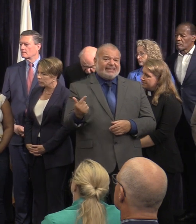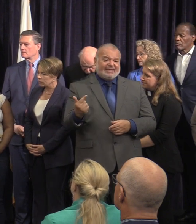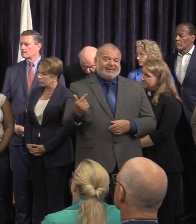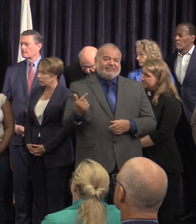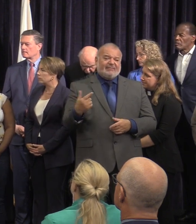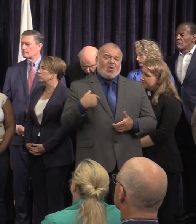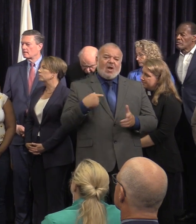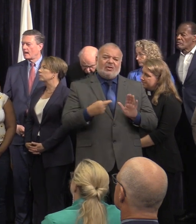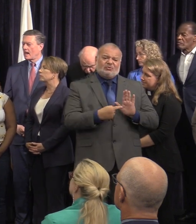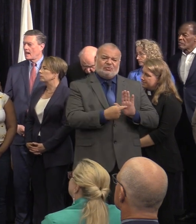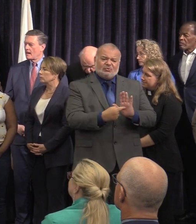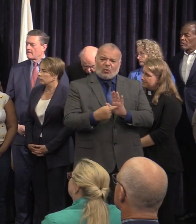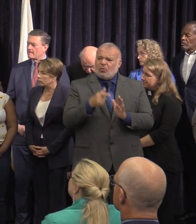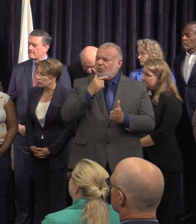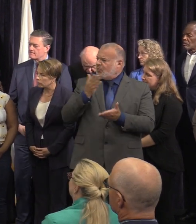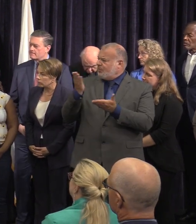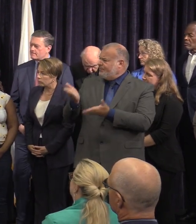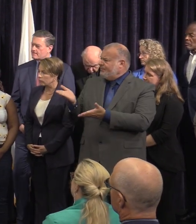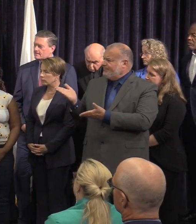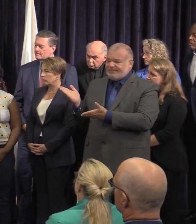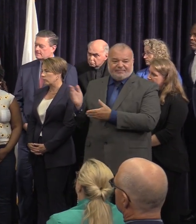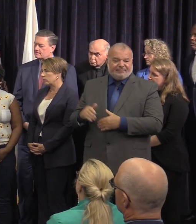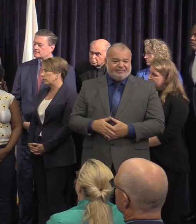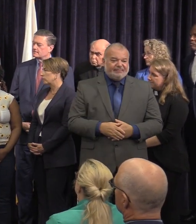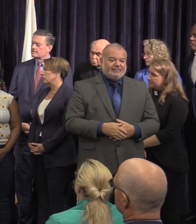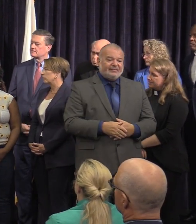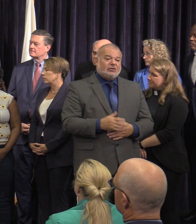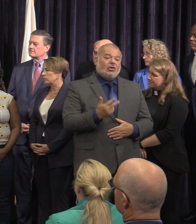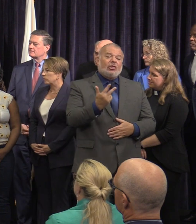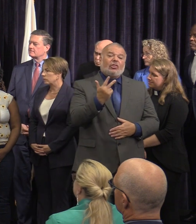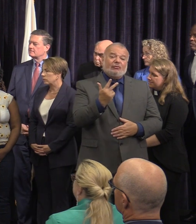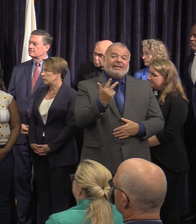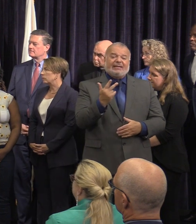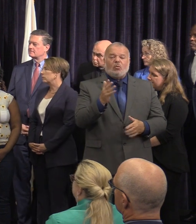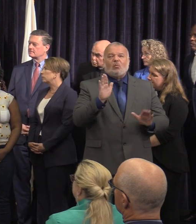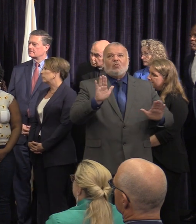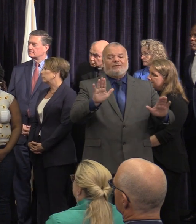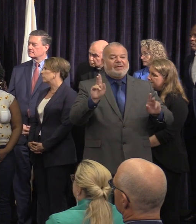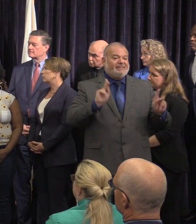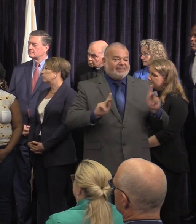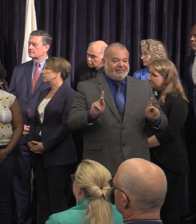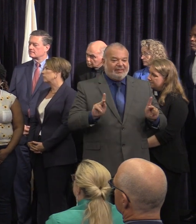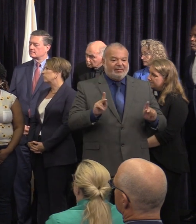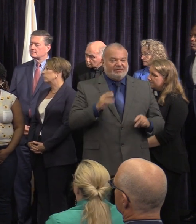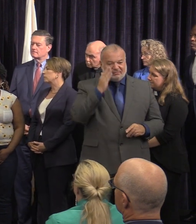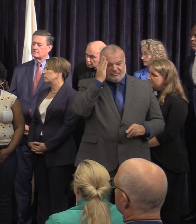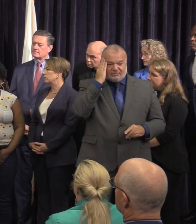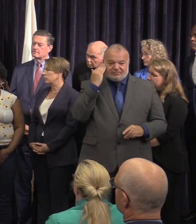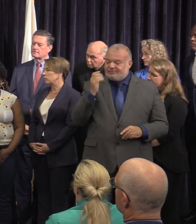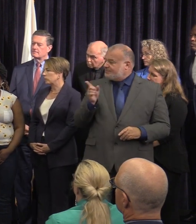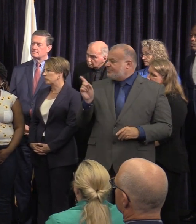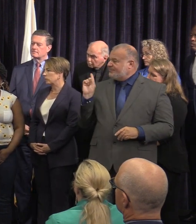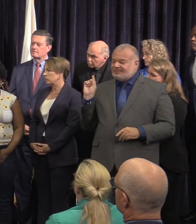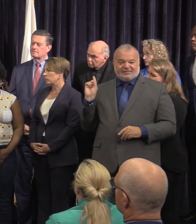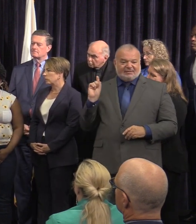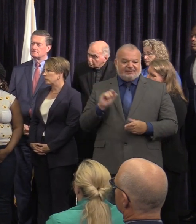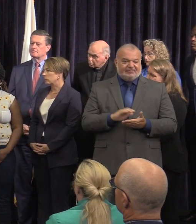talking about today, I brought those three wonderful people, Jerry, Prival, and then